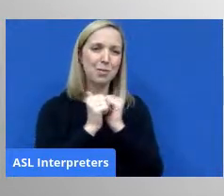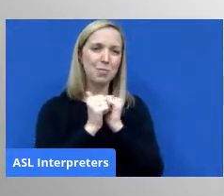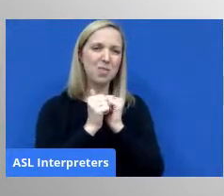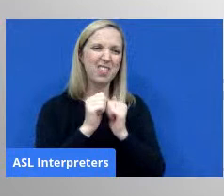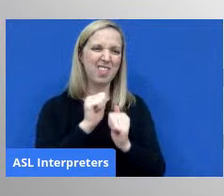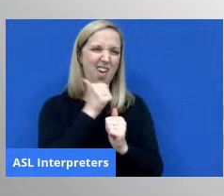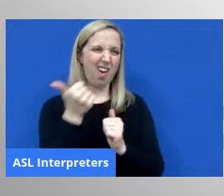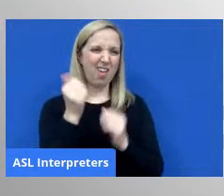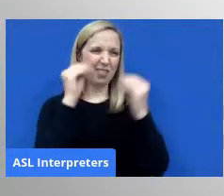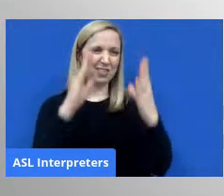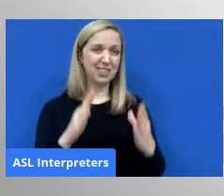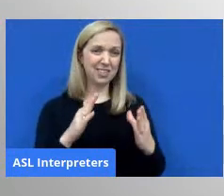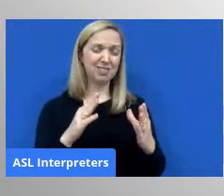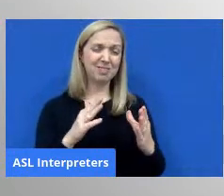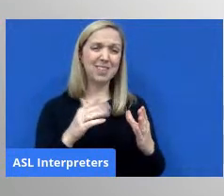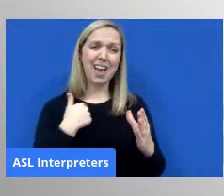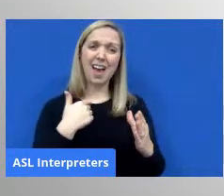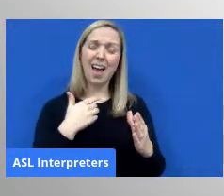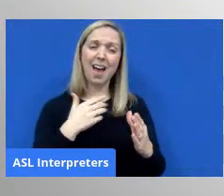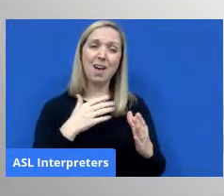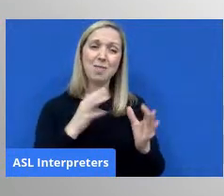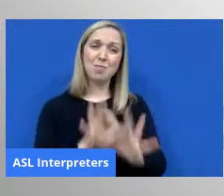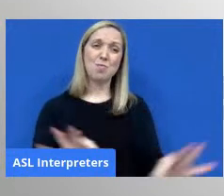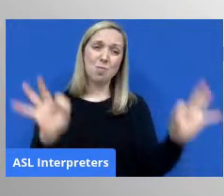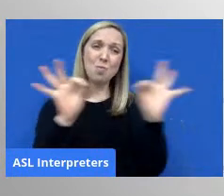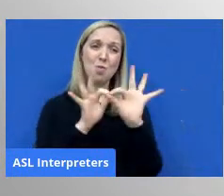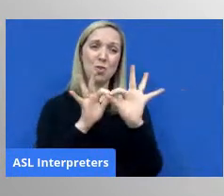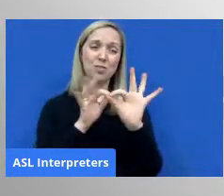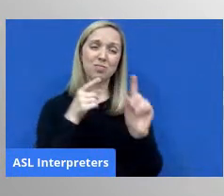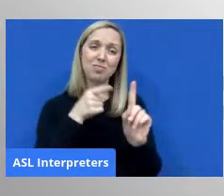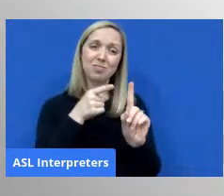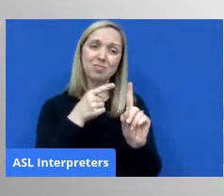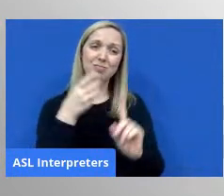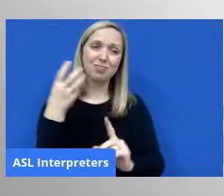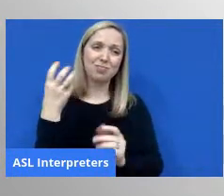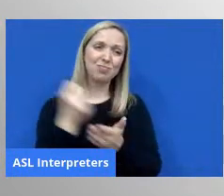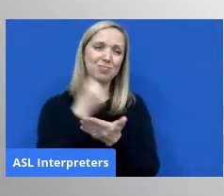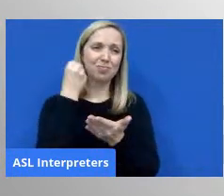worthy of being honored as an Employee of the Month." I wish to thank the